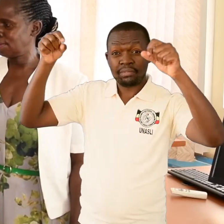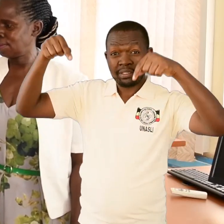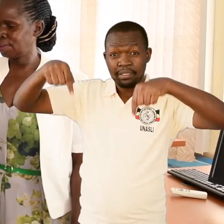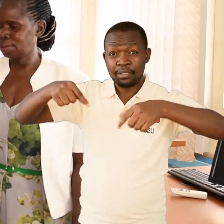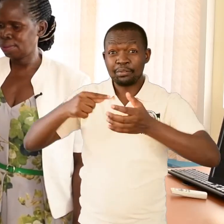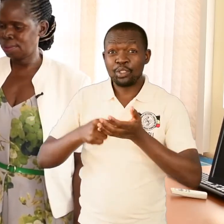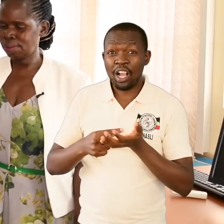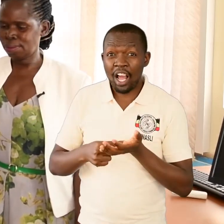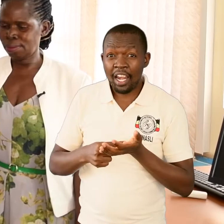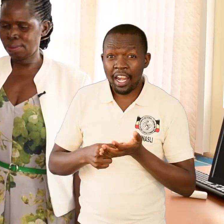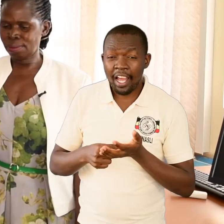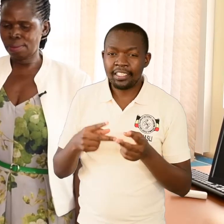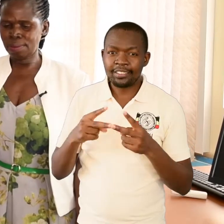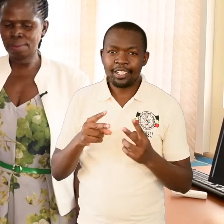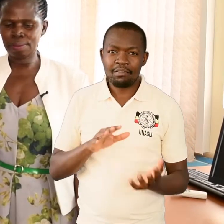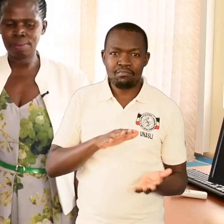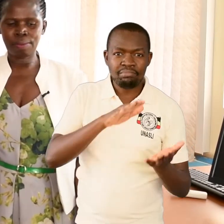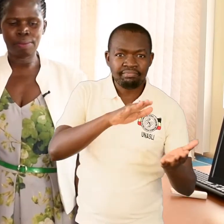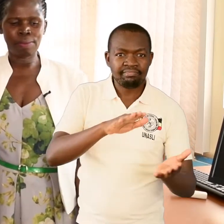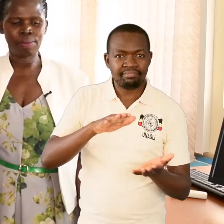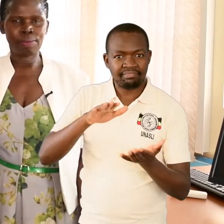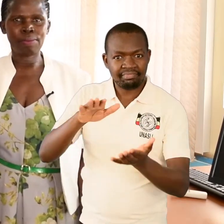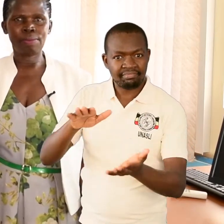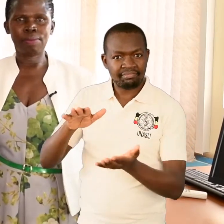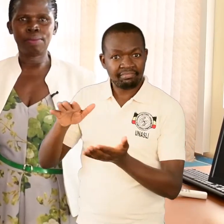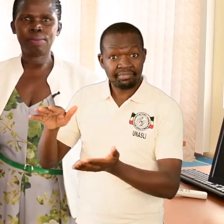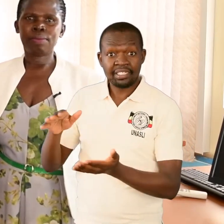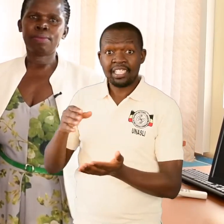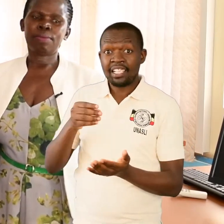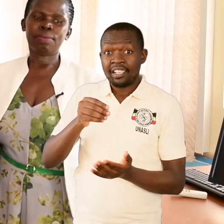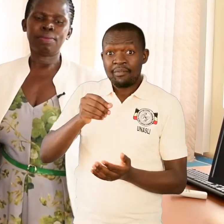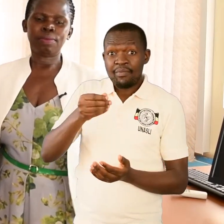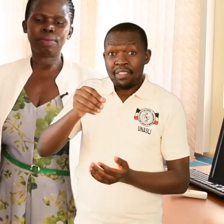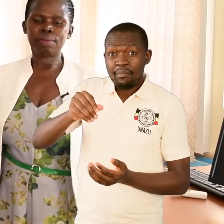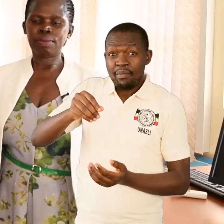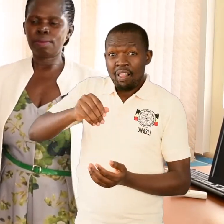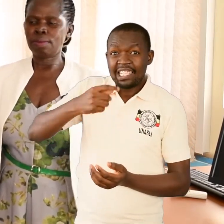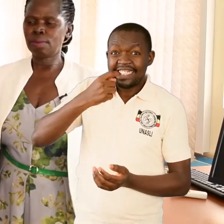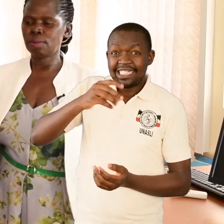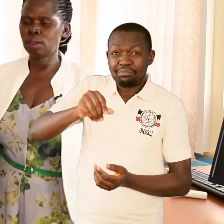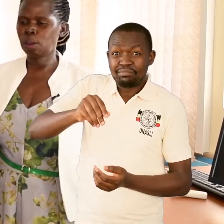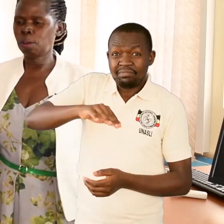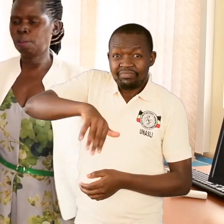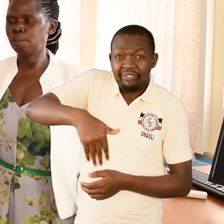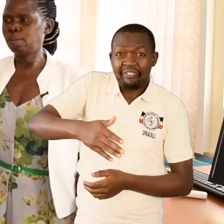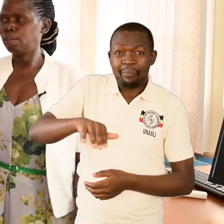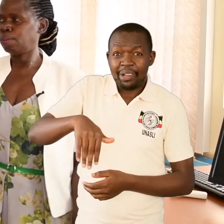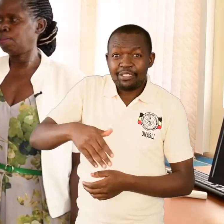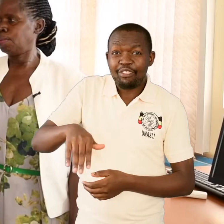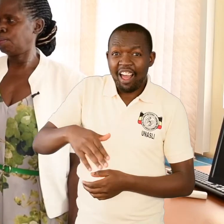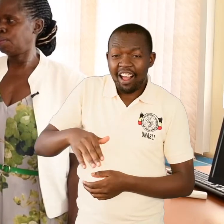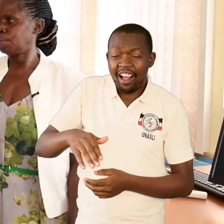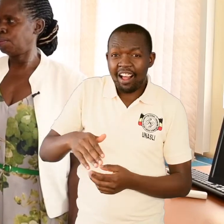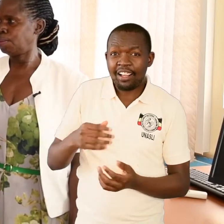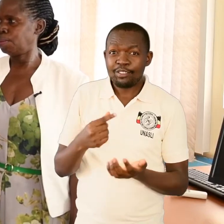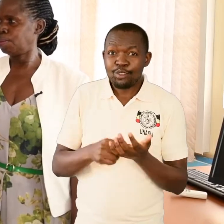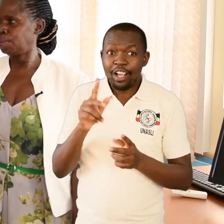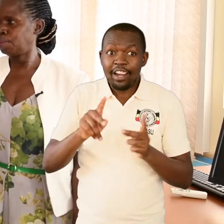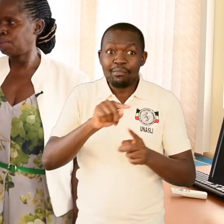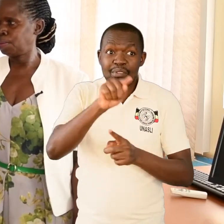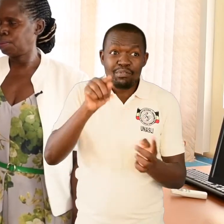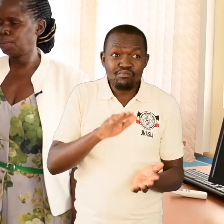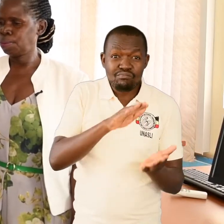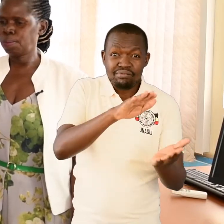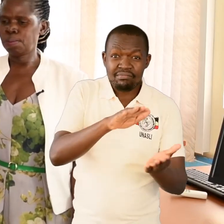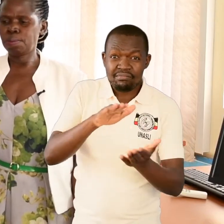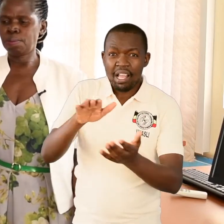maize flour and beans to Ugandans. However, people complained of how